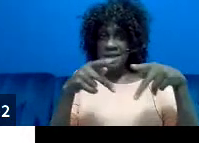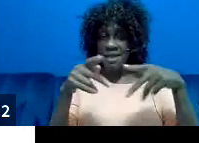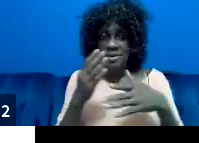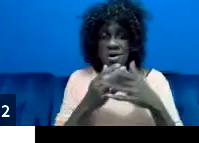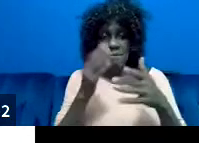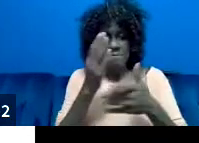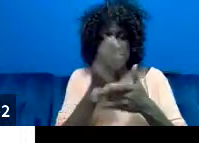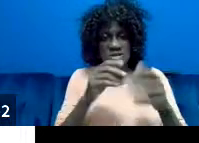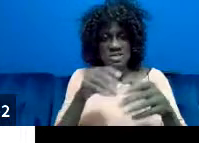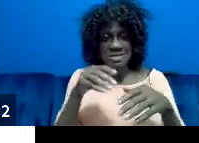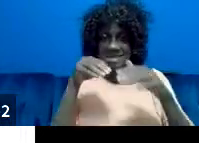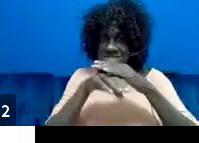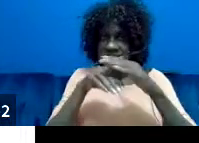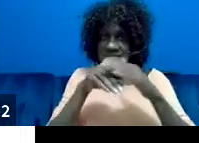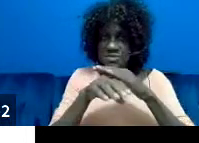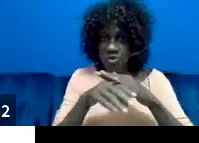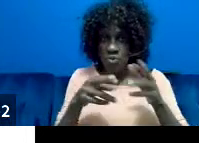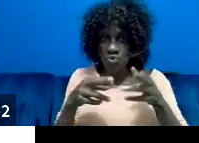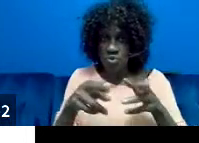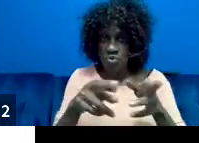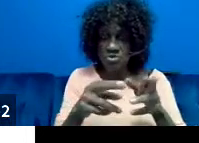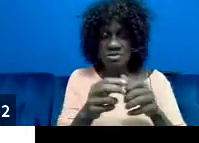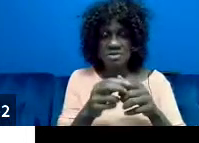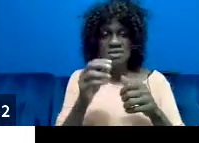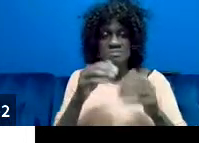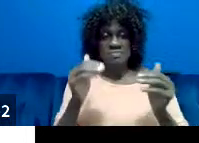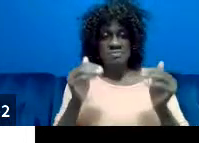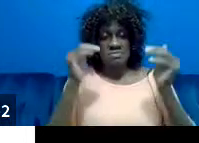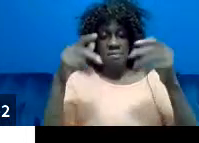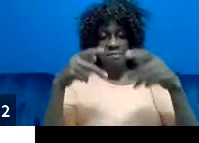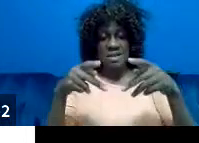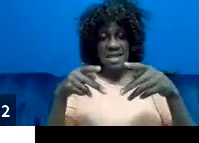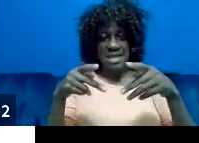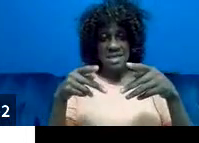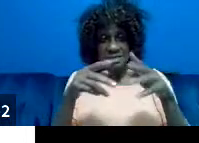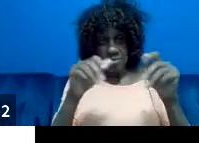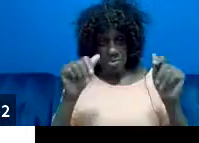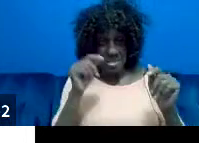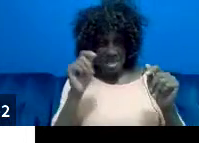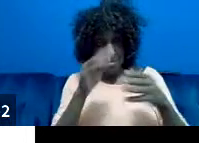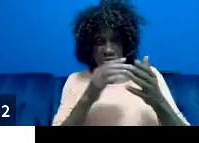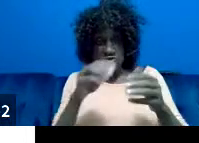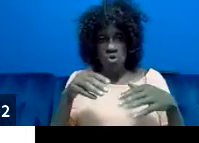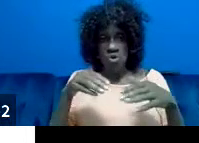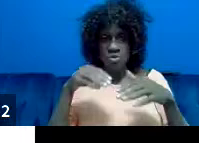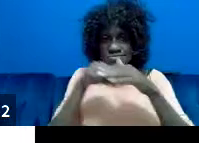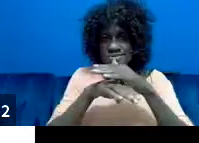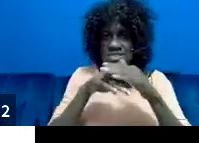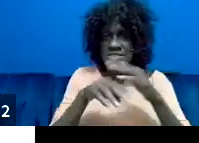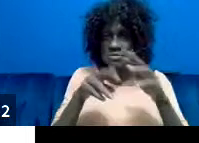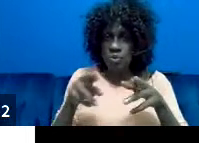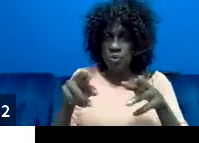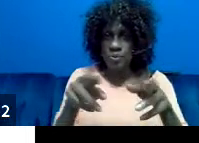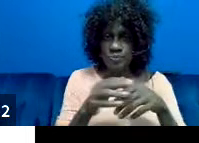the accessible route. Okay, so an elevated play component can be part of your elevated accessible route.